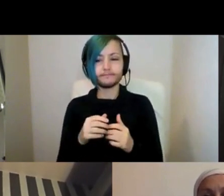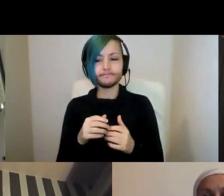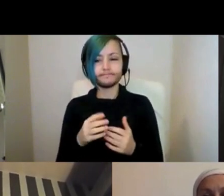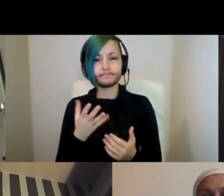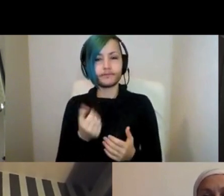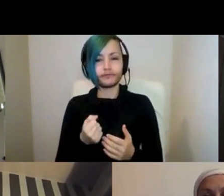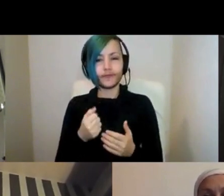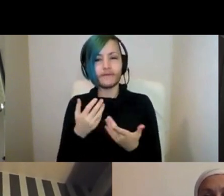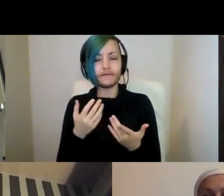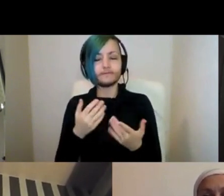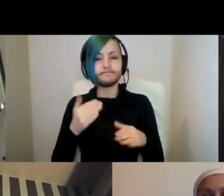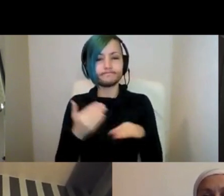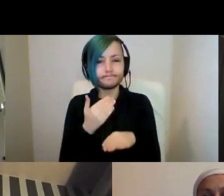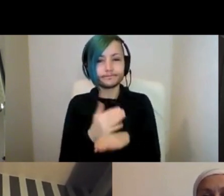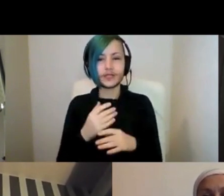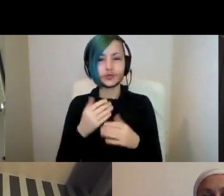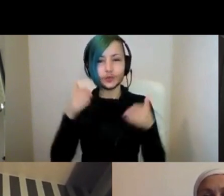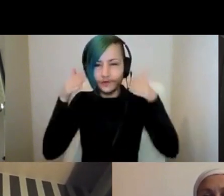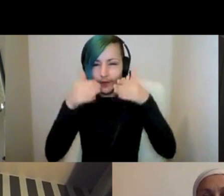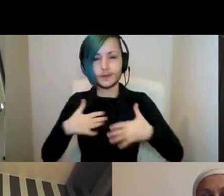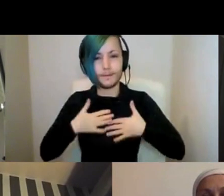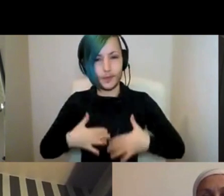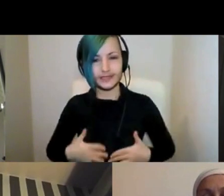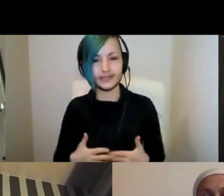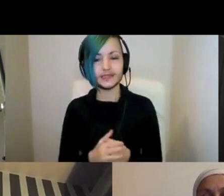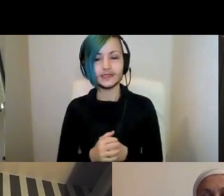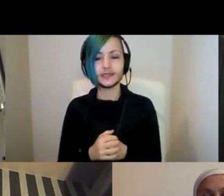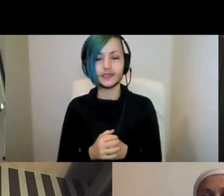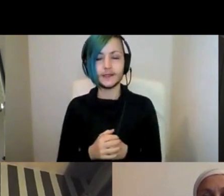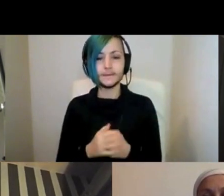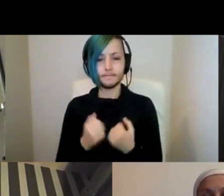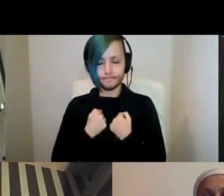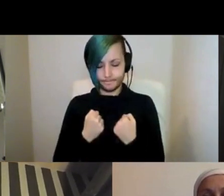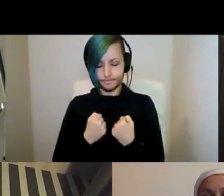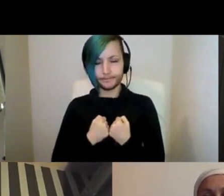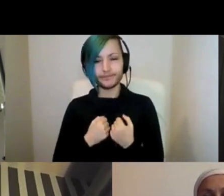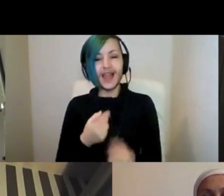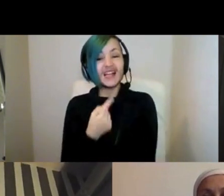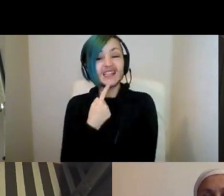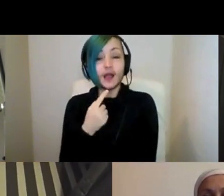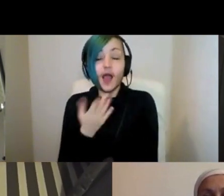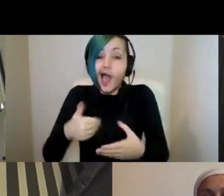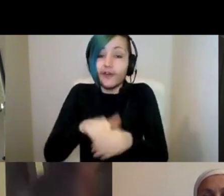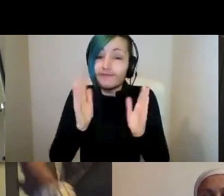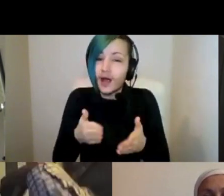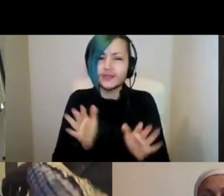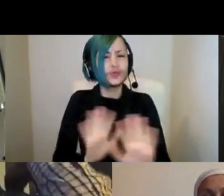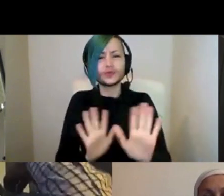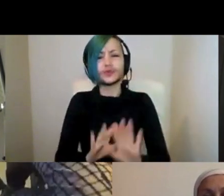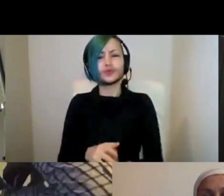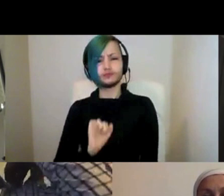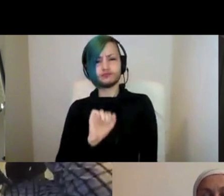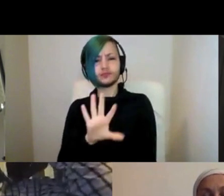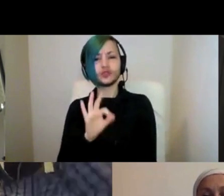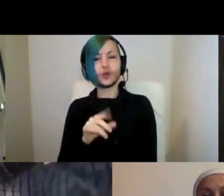few minutes. And I always say you don't have to take part in it, but I just hope that this short exercise can give us a